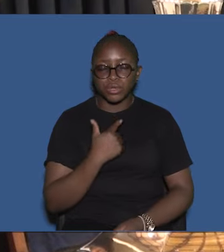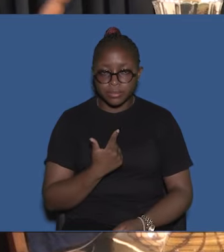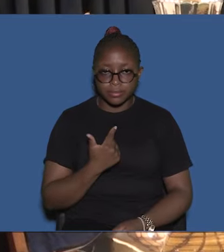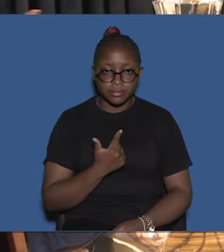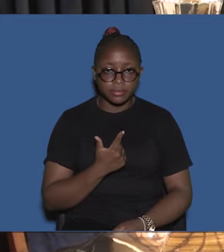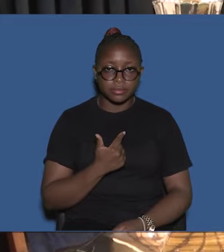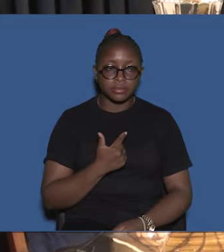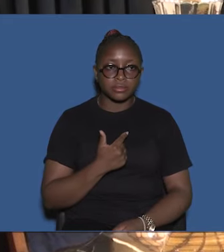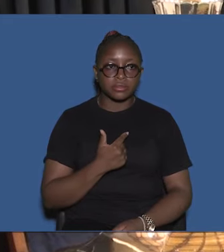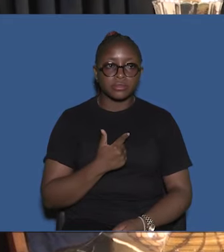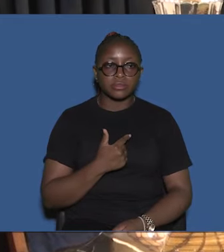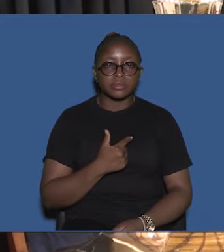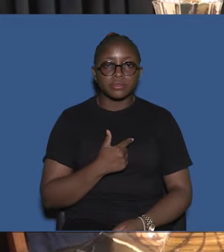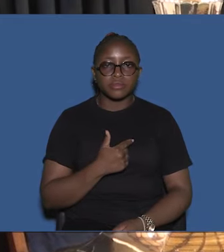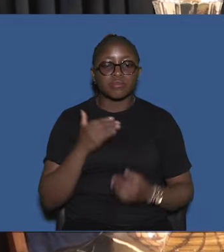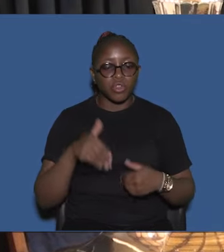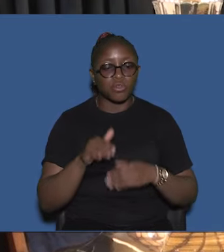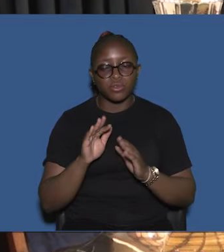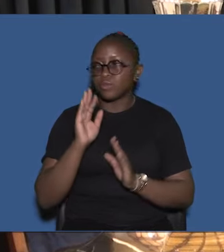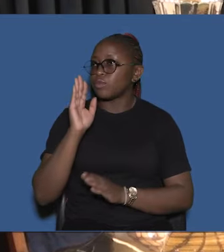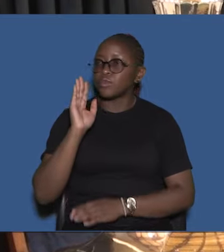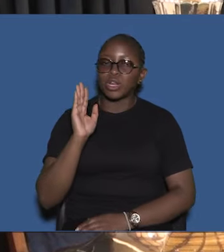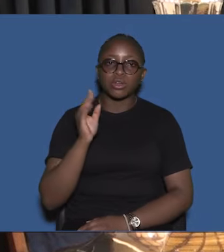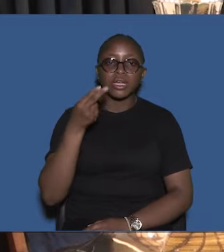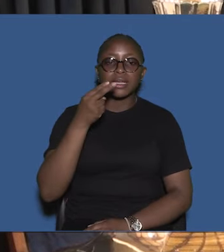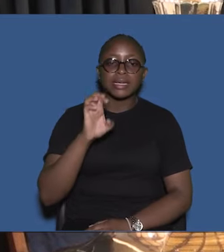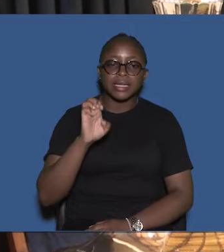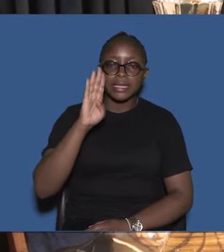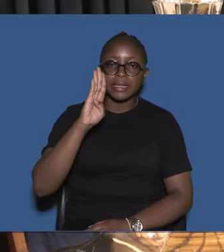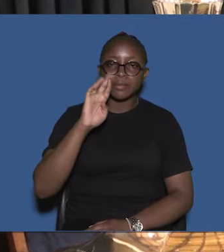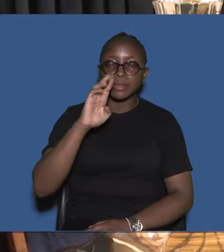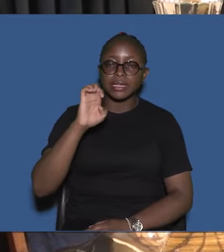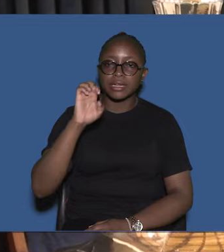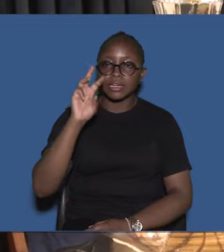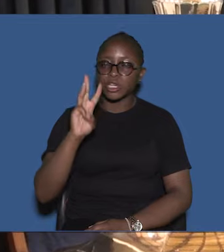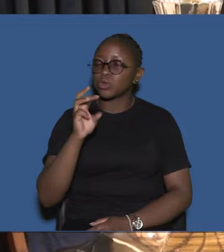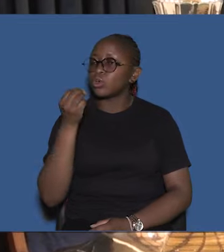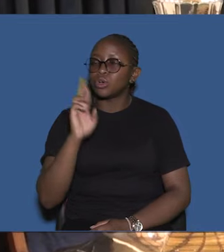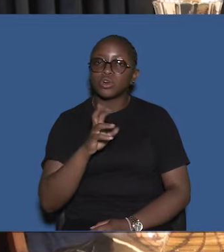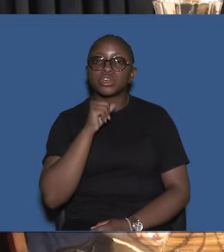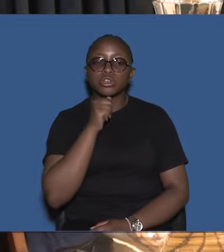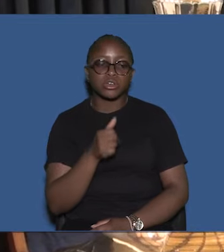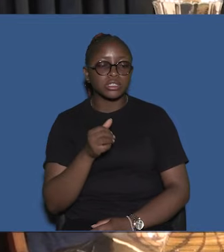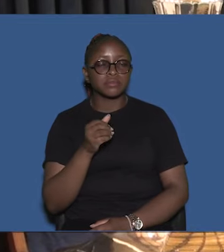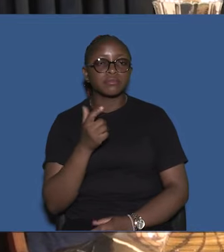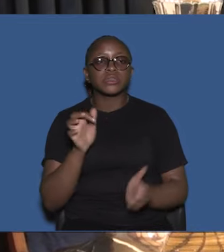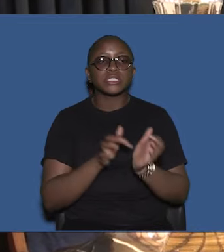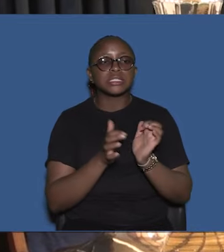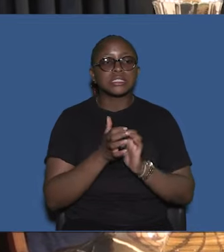we are descendants of a Hebrew nation or not, Jesus died for all of